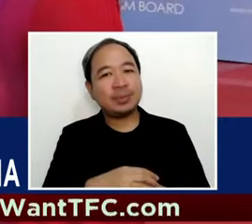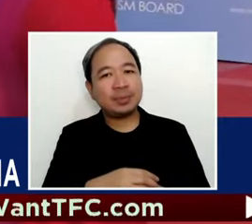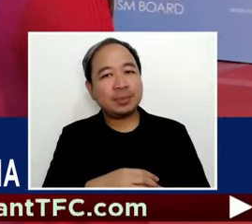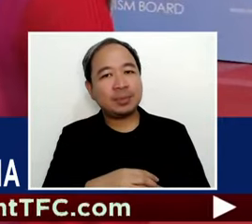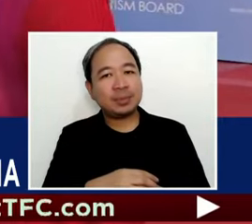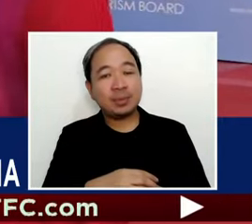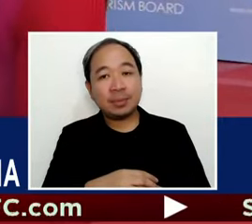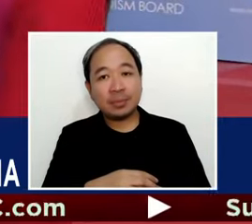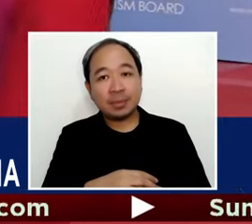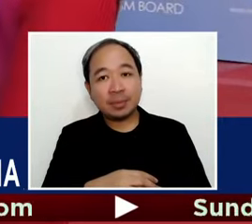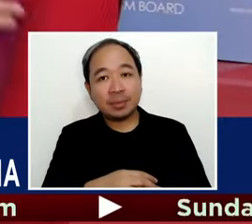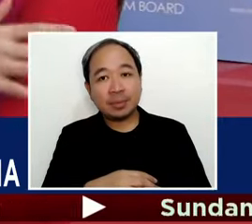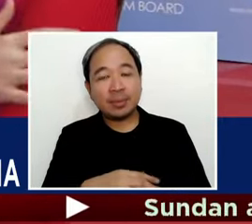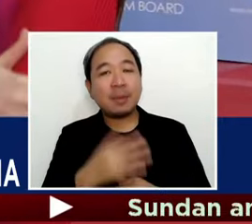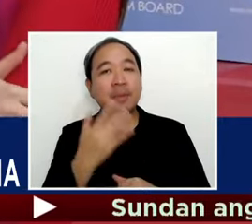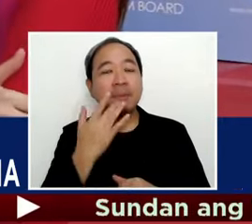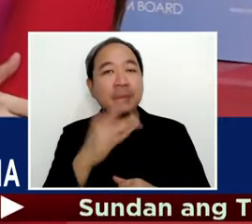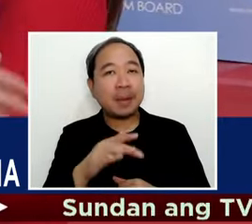Masalap.